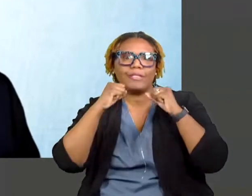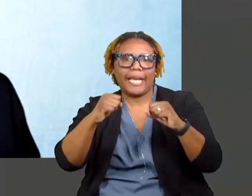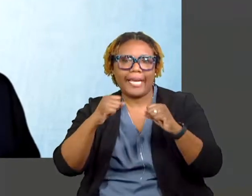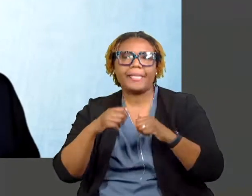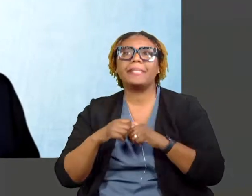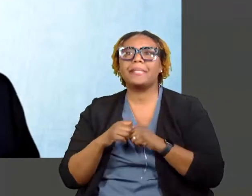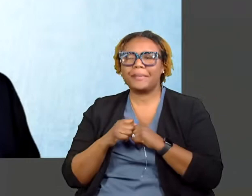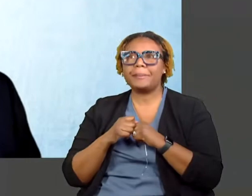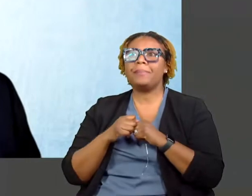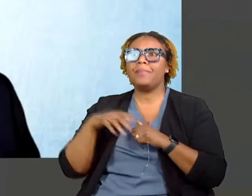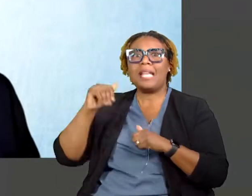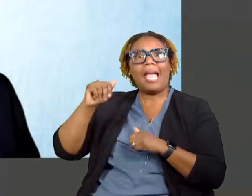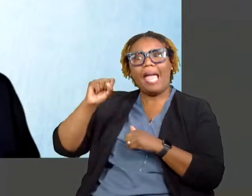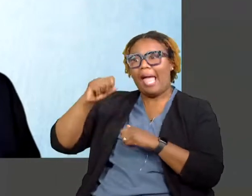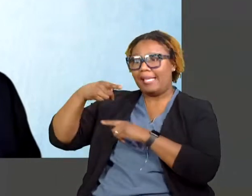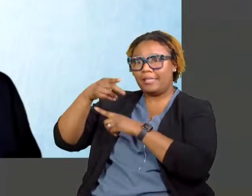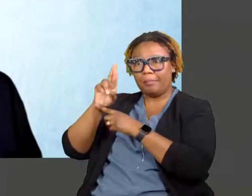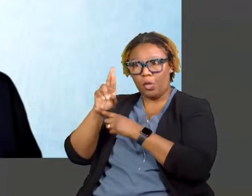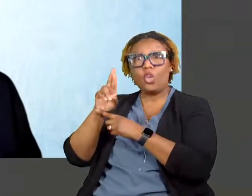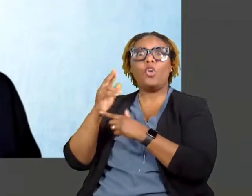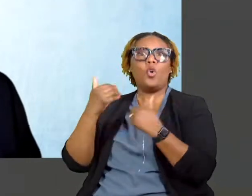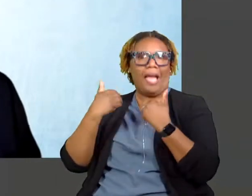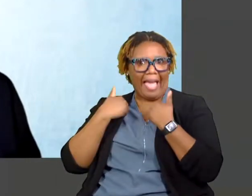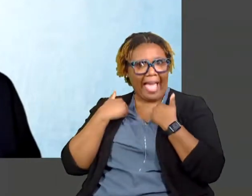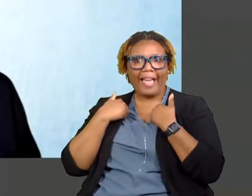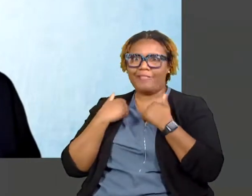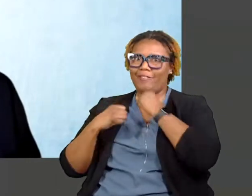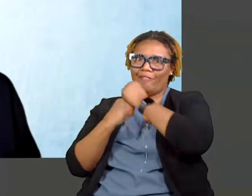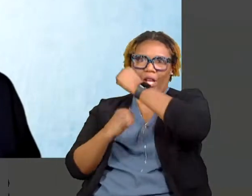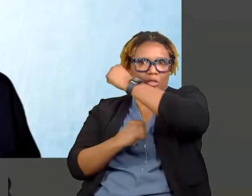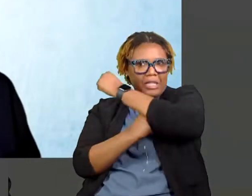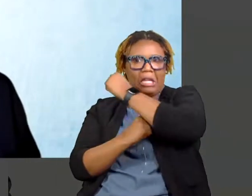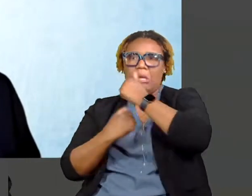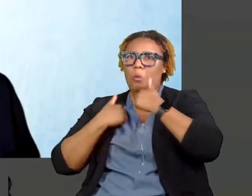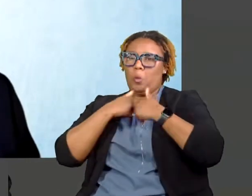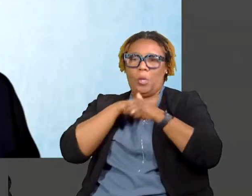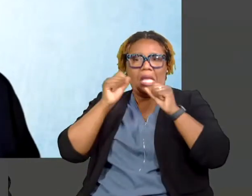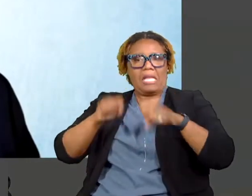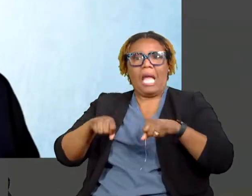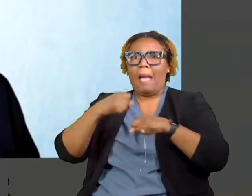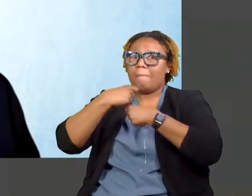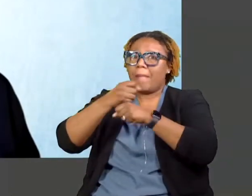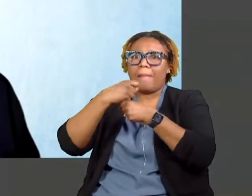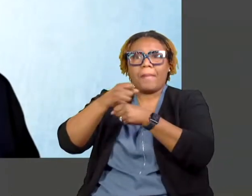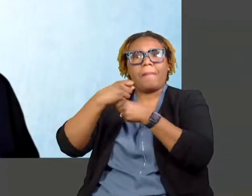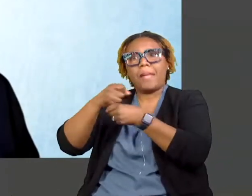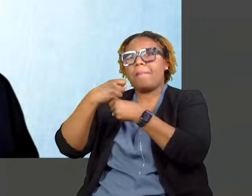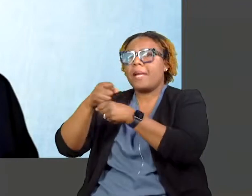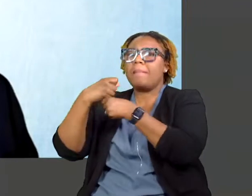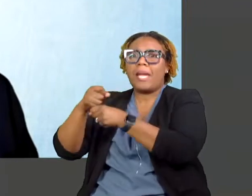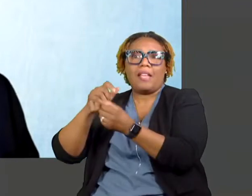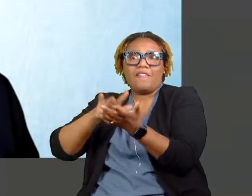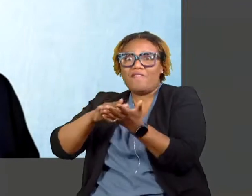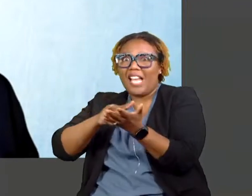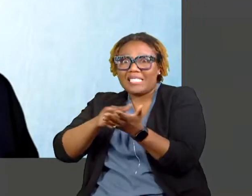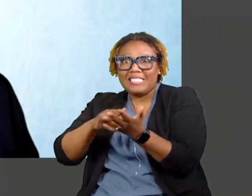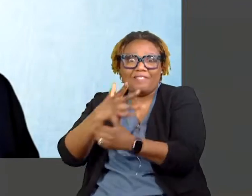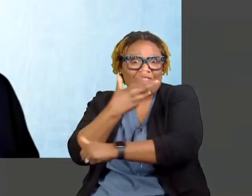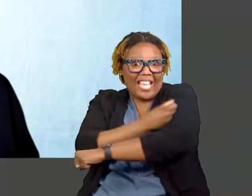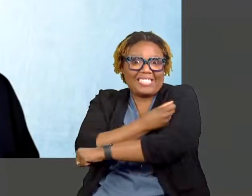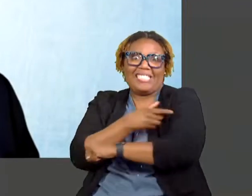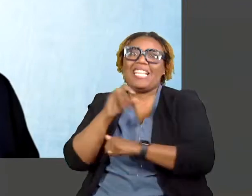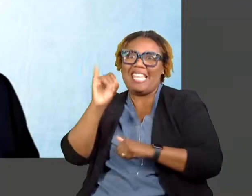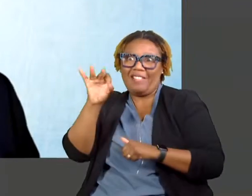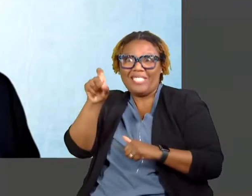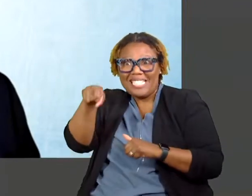business has, we have the building to manufacture vaccines if they're needed. I'll get back to vaccines in